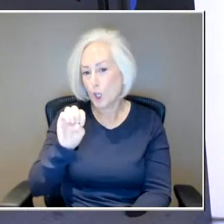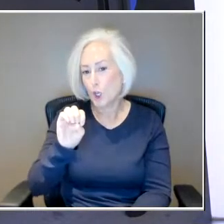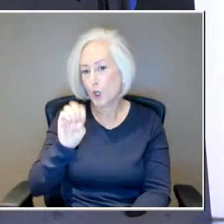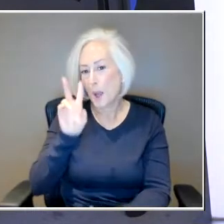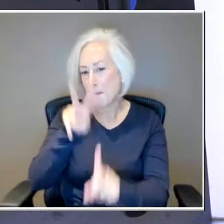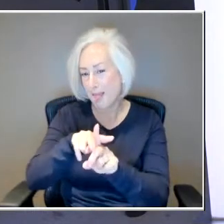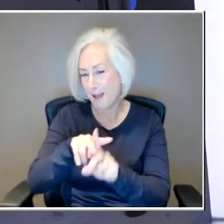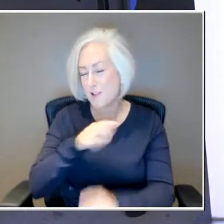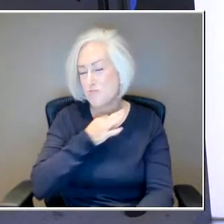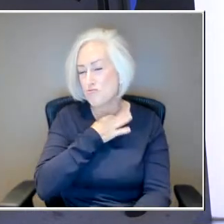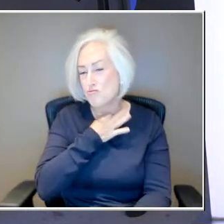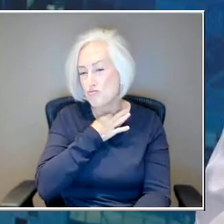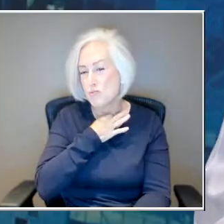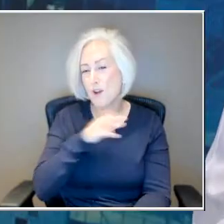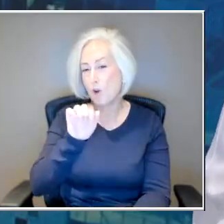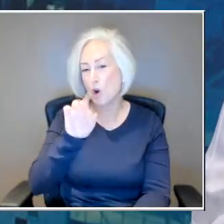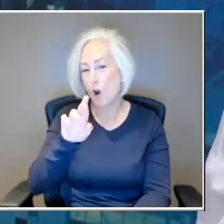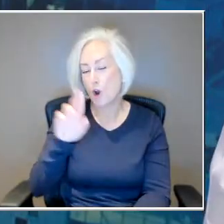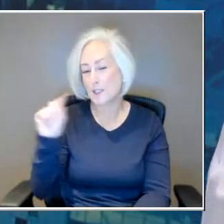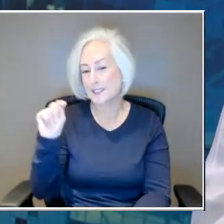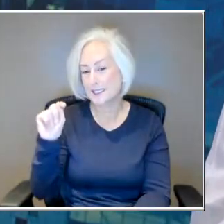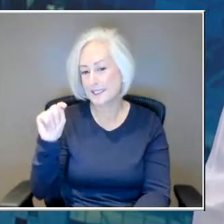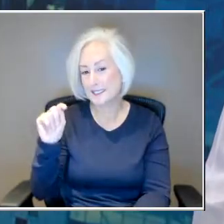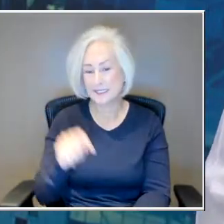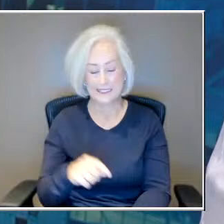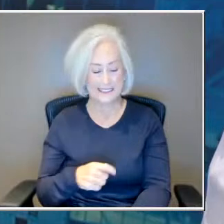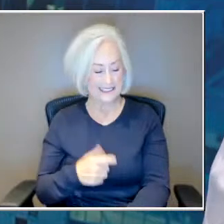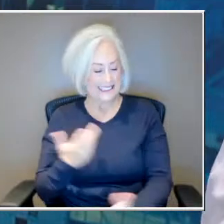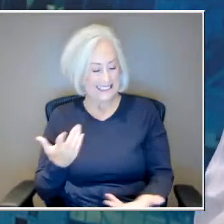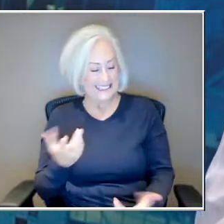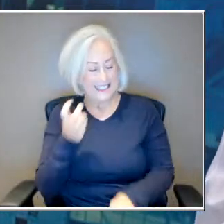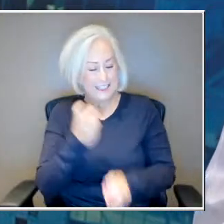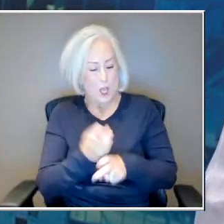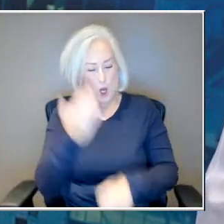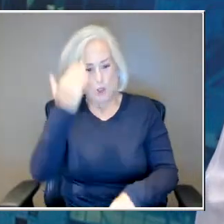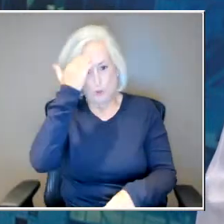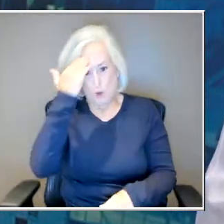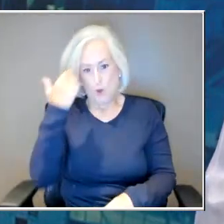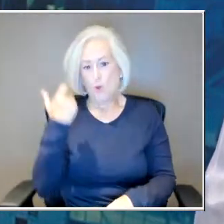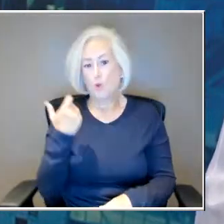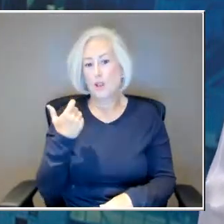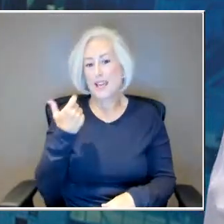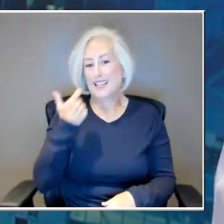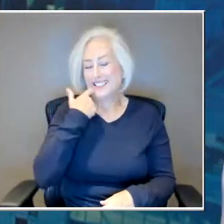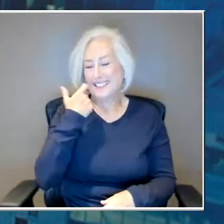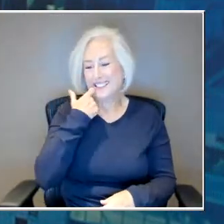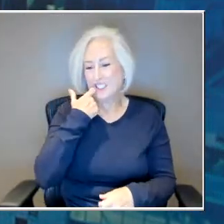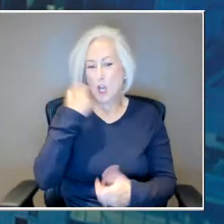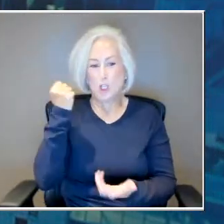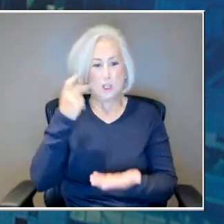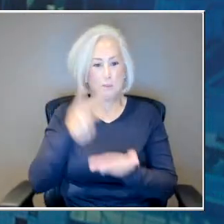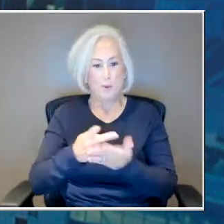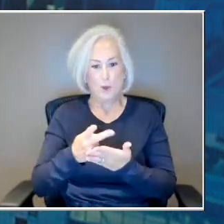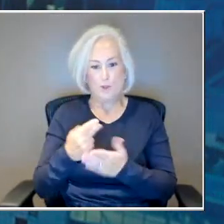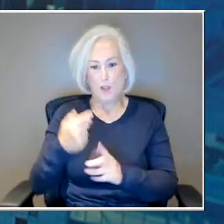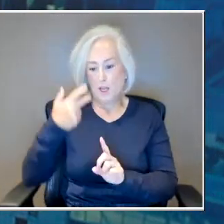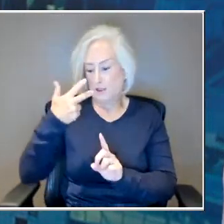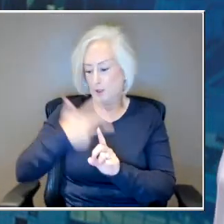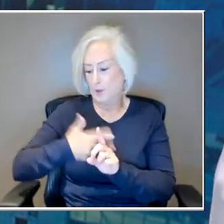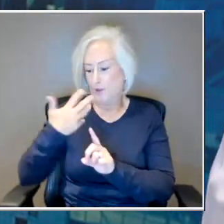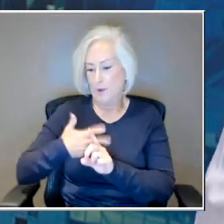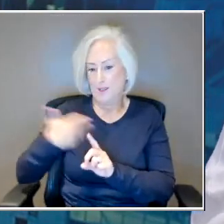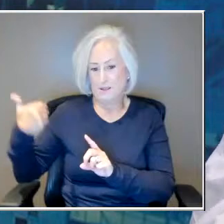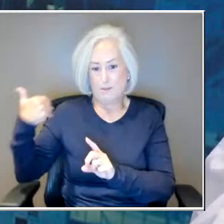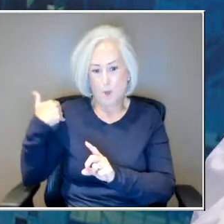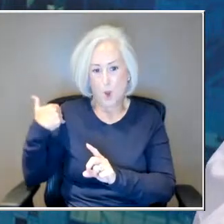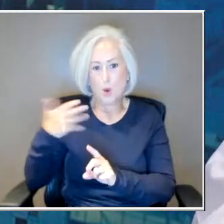Again, I think it's very difficult. Like this have been approved in earlier relapse like a few months ago. I think we're going to take us years and years to know about it.